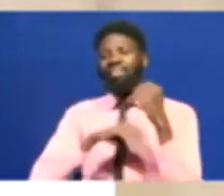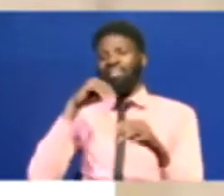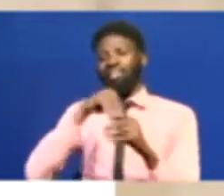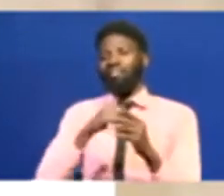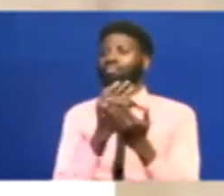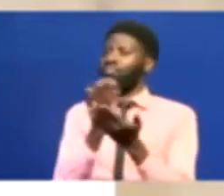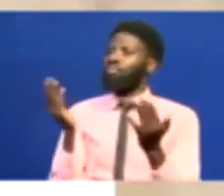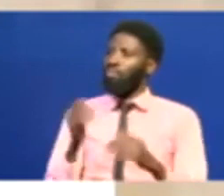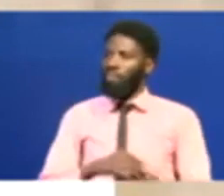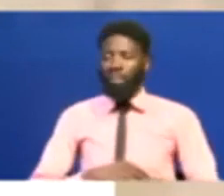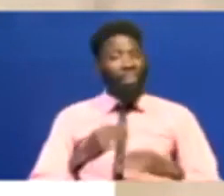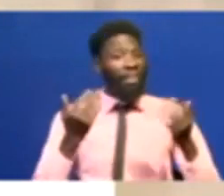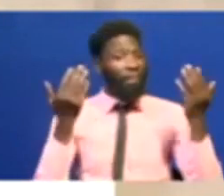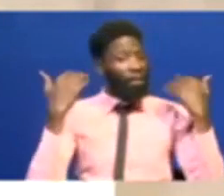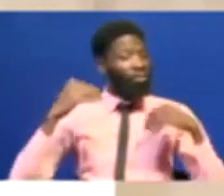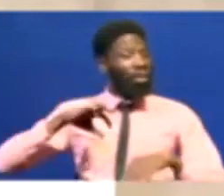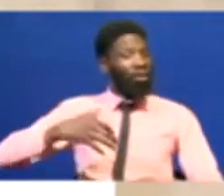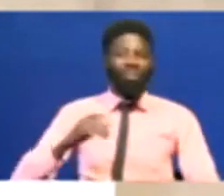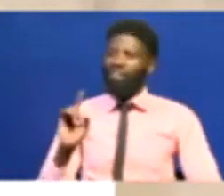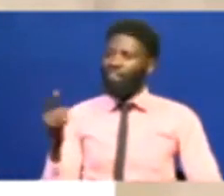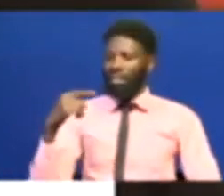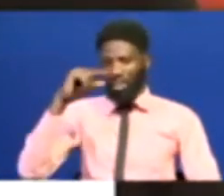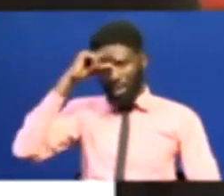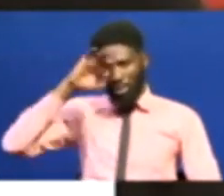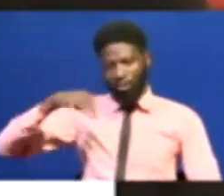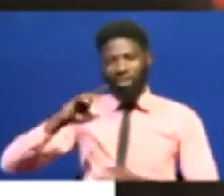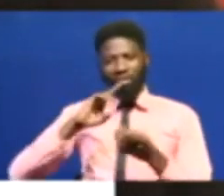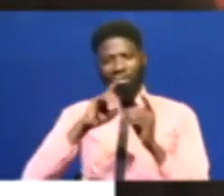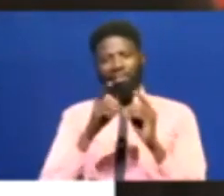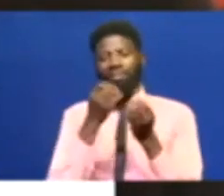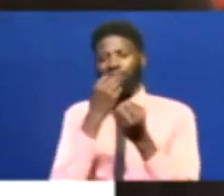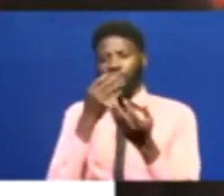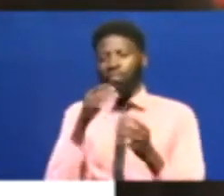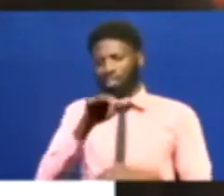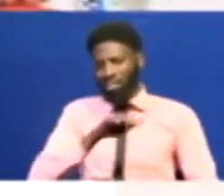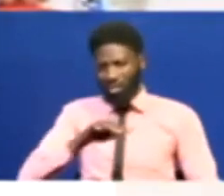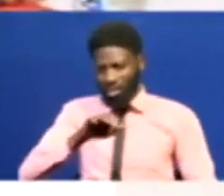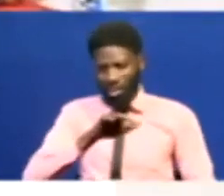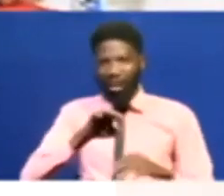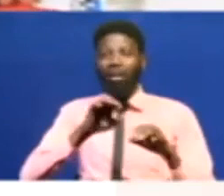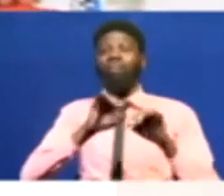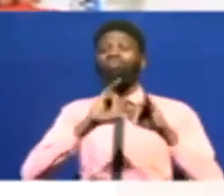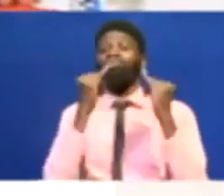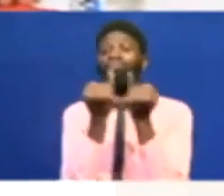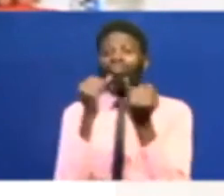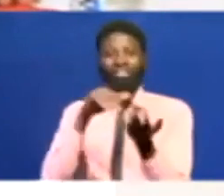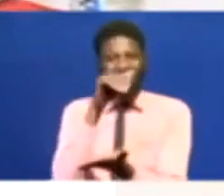abusive. We are not. Meru County becomes the first county government to release data on the institutional care of children in the county.